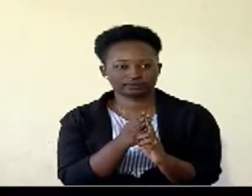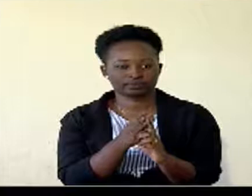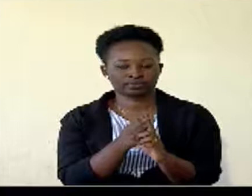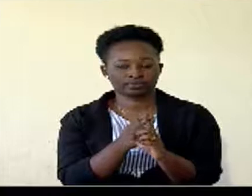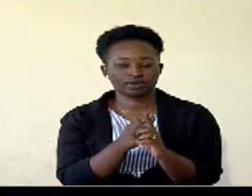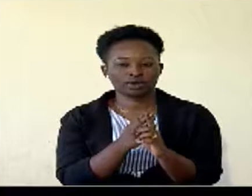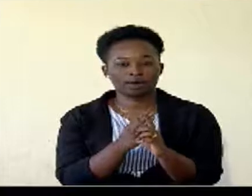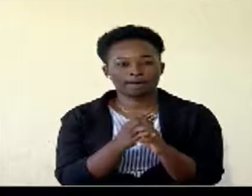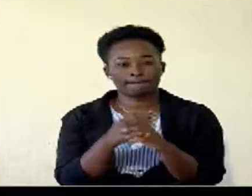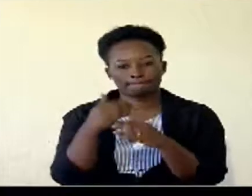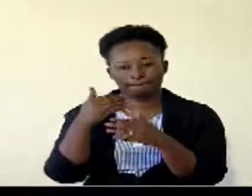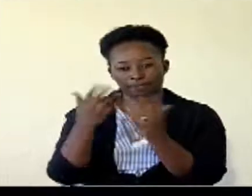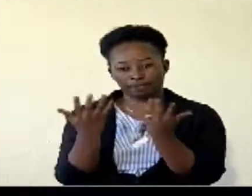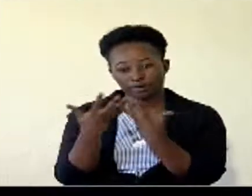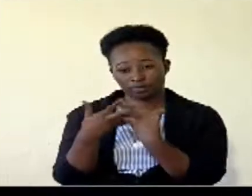proportional